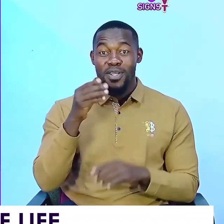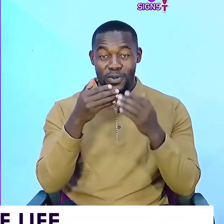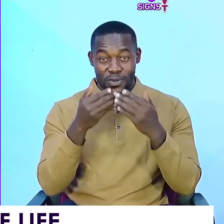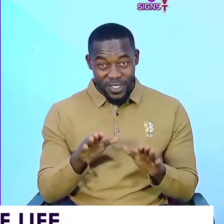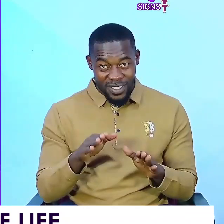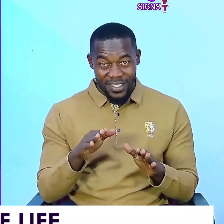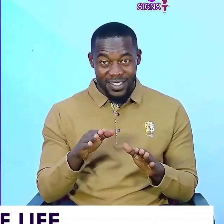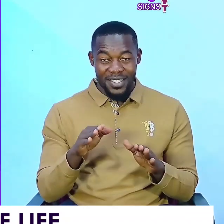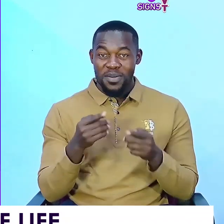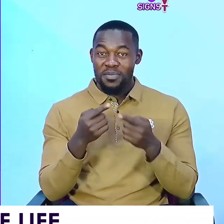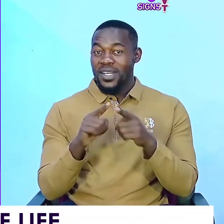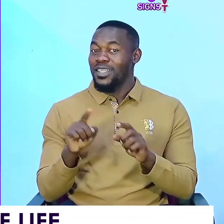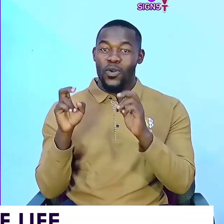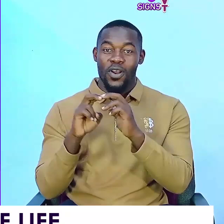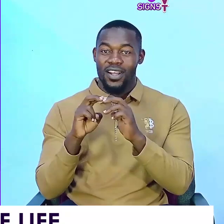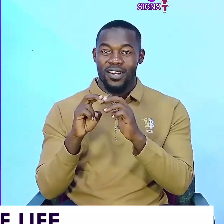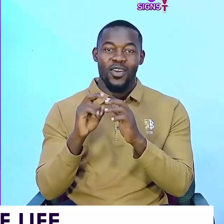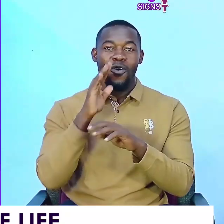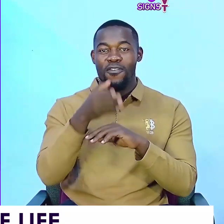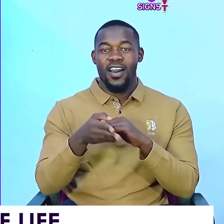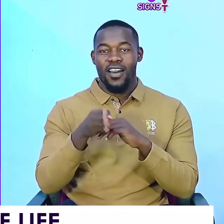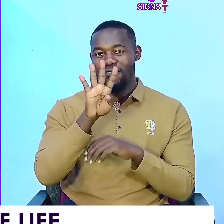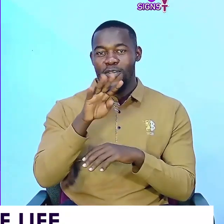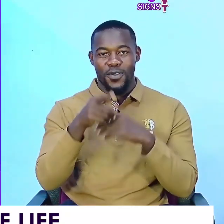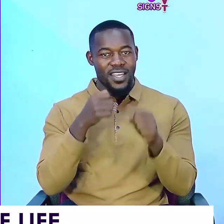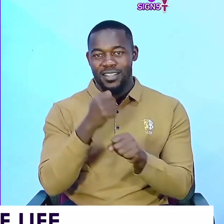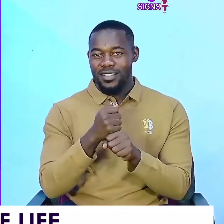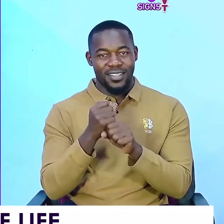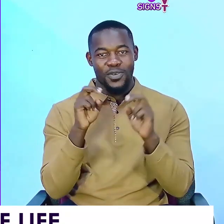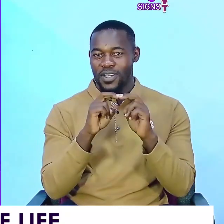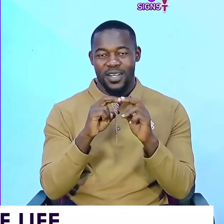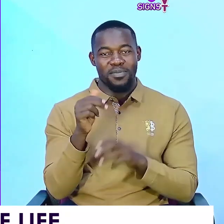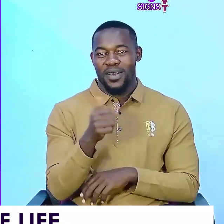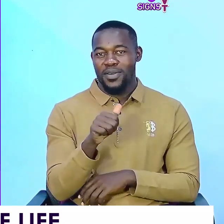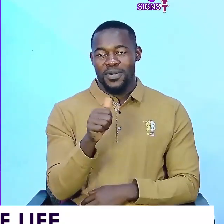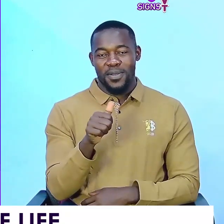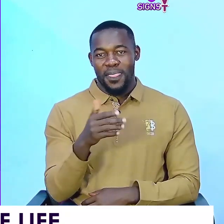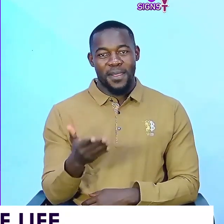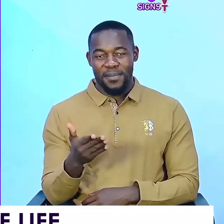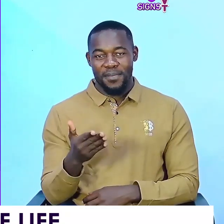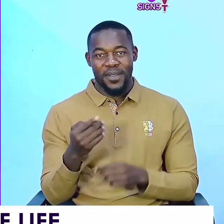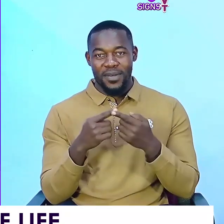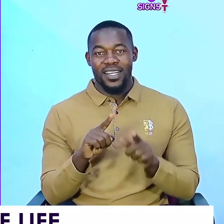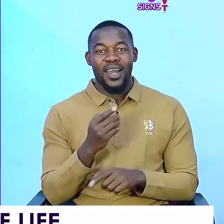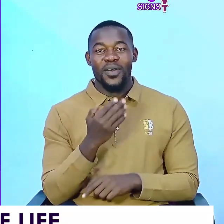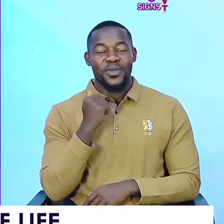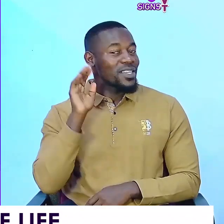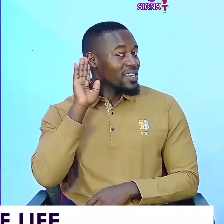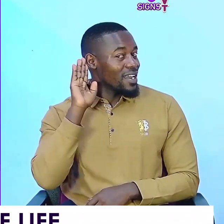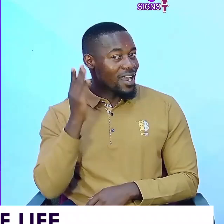I've not been in touch with him for over 3 years or 4. Yeah, so I want to hear what he has to say